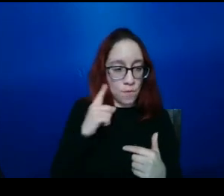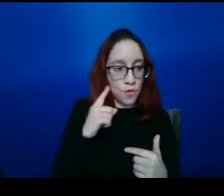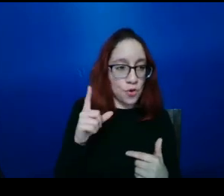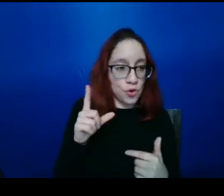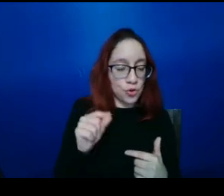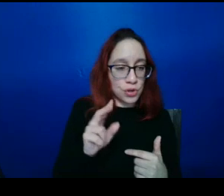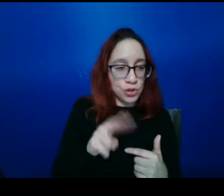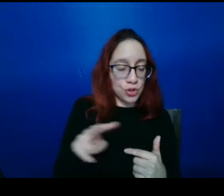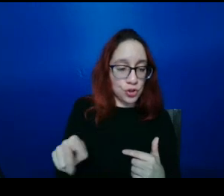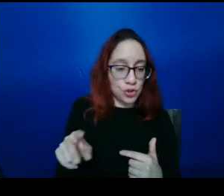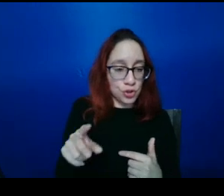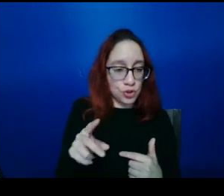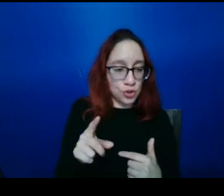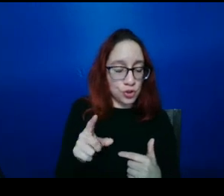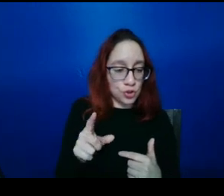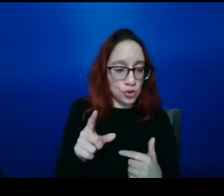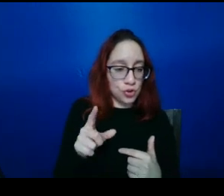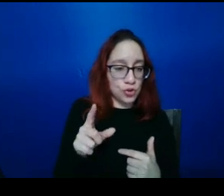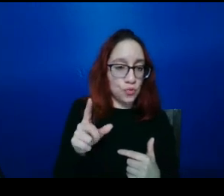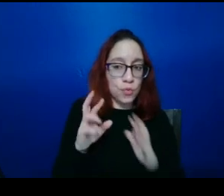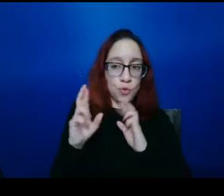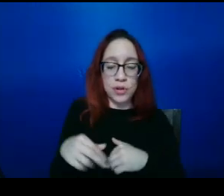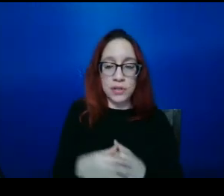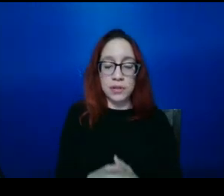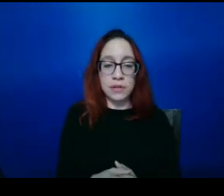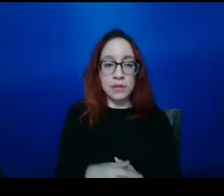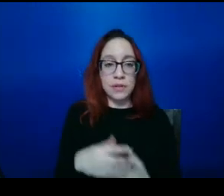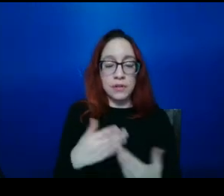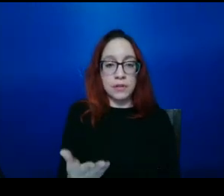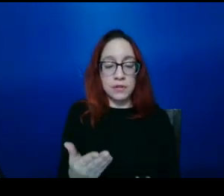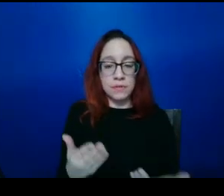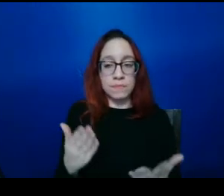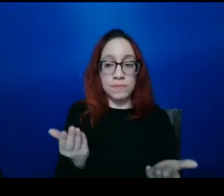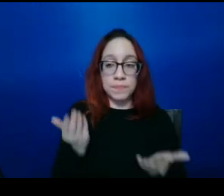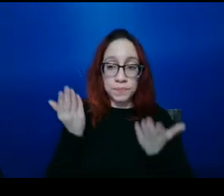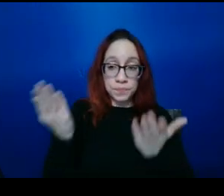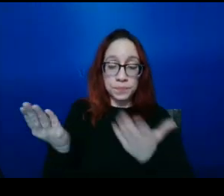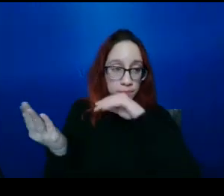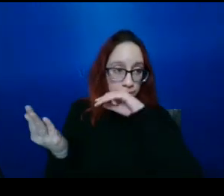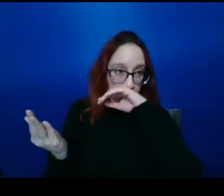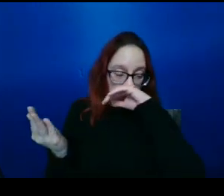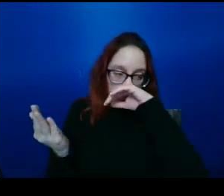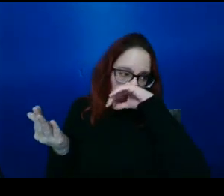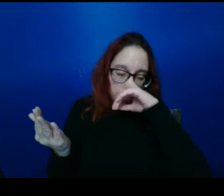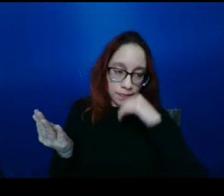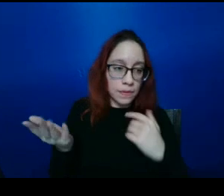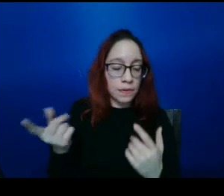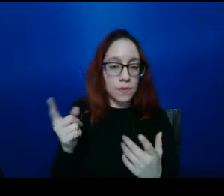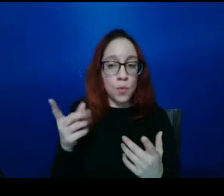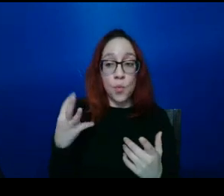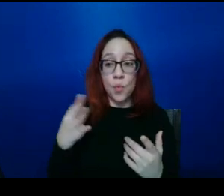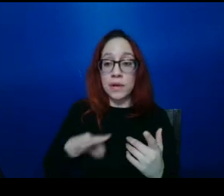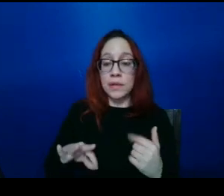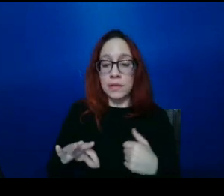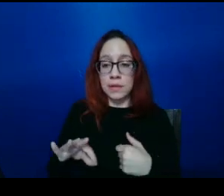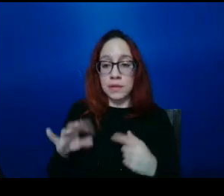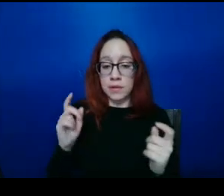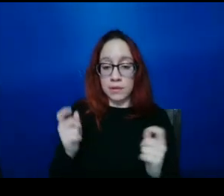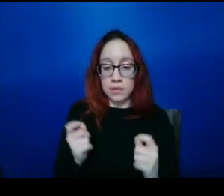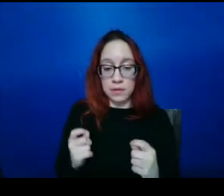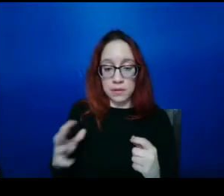2022 report is recommending one of the incentives, the notification